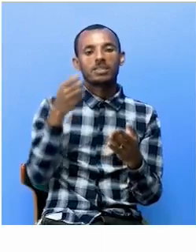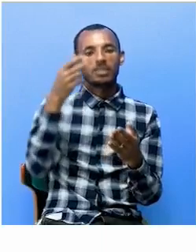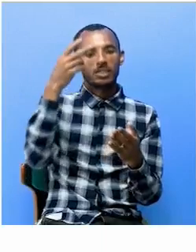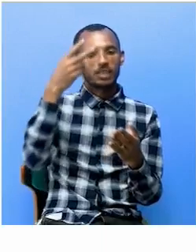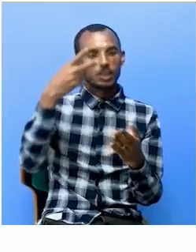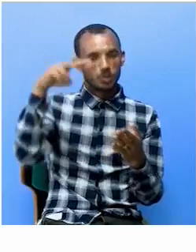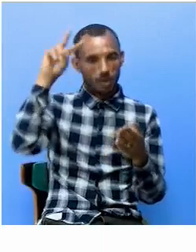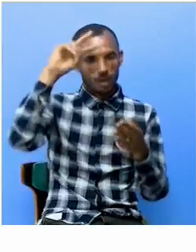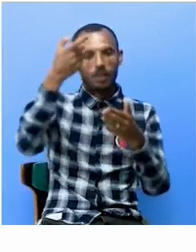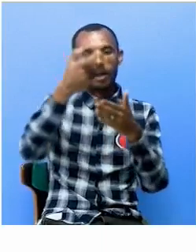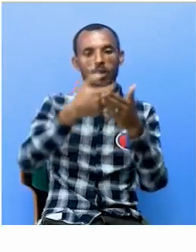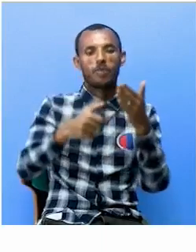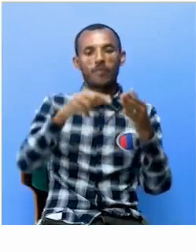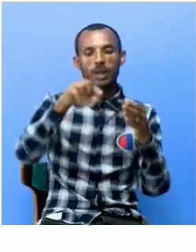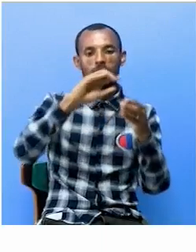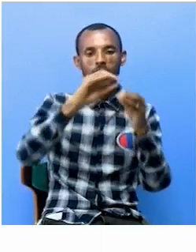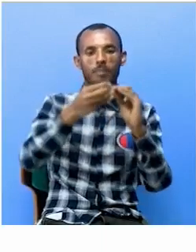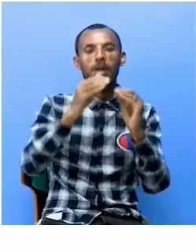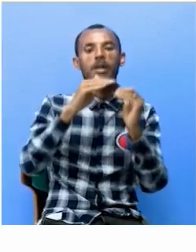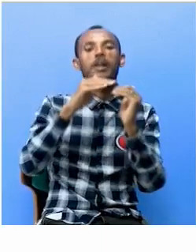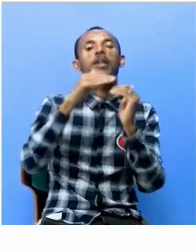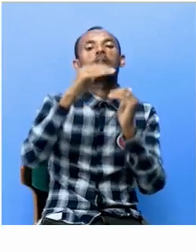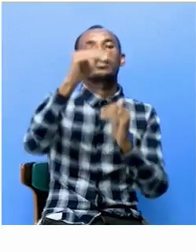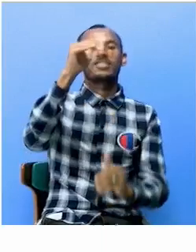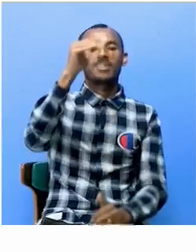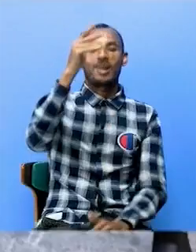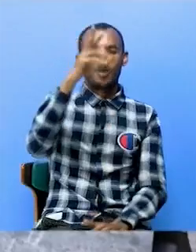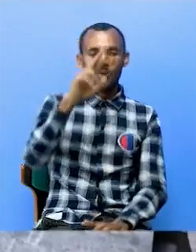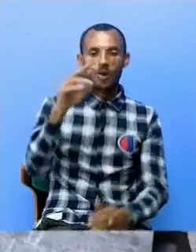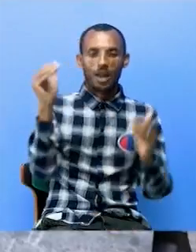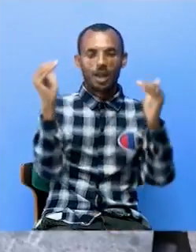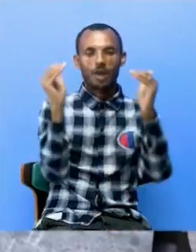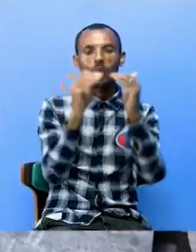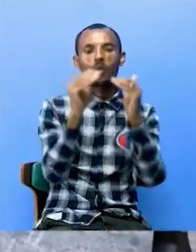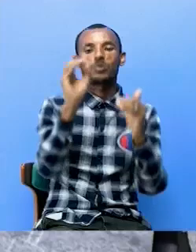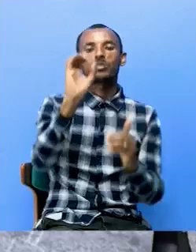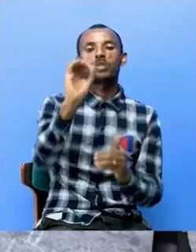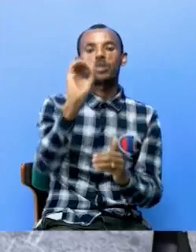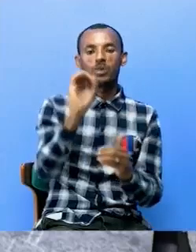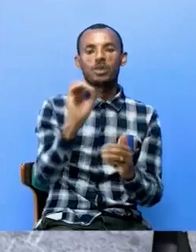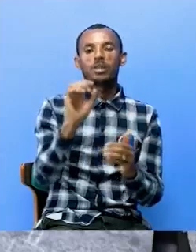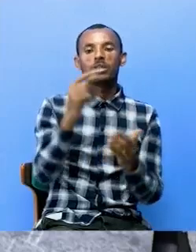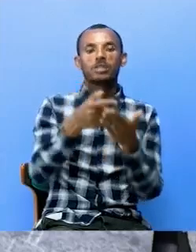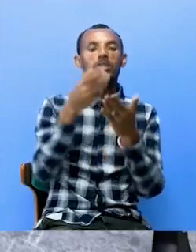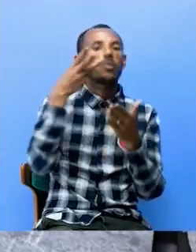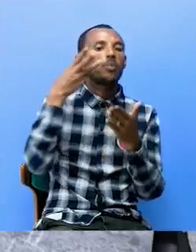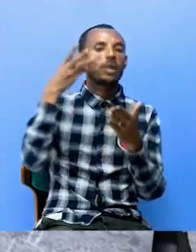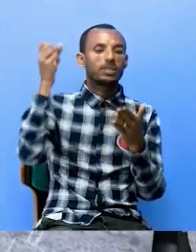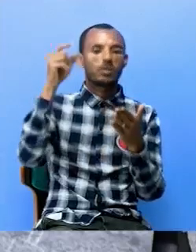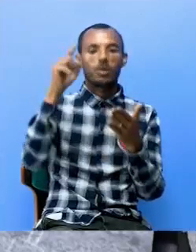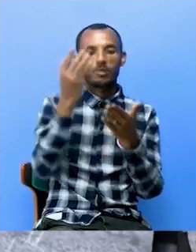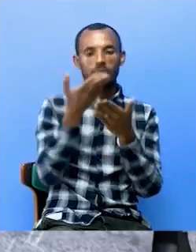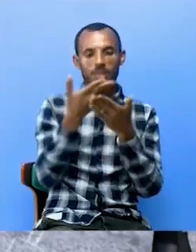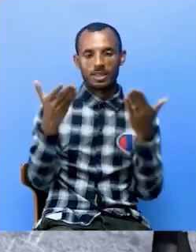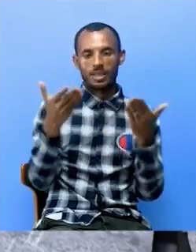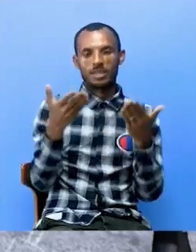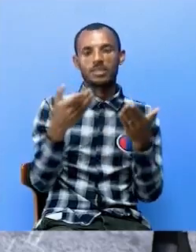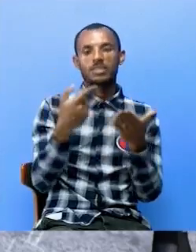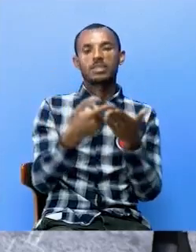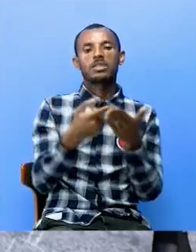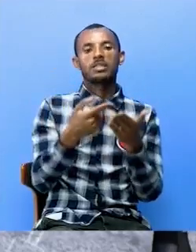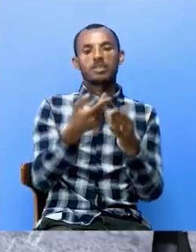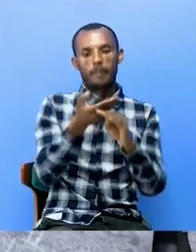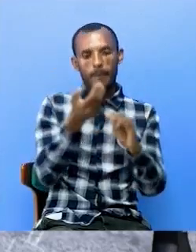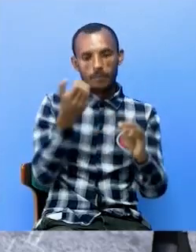number is greater than or equals to 0. This was one of the things that we have seen before. The